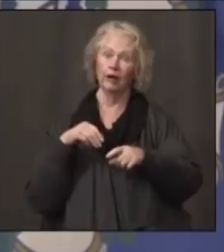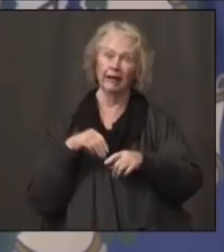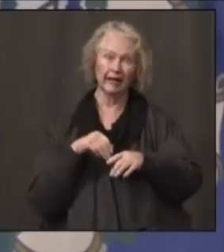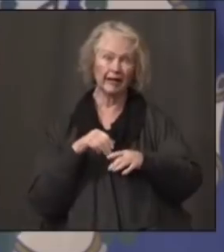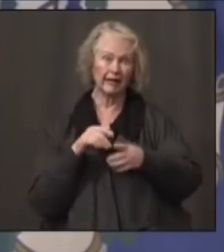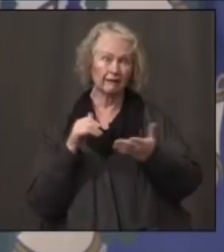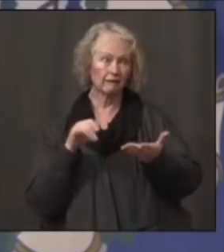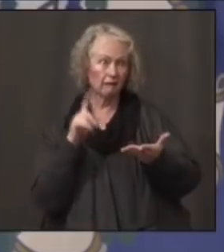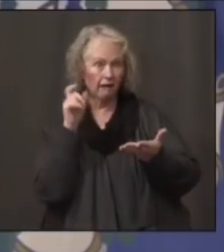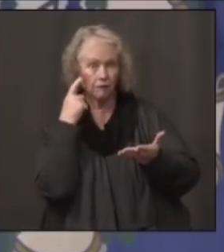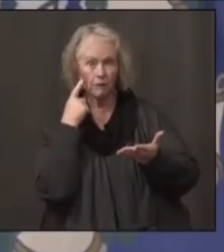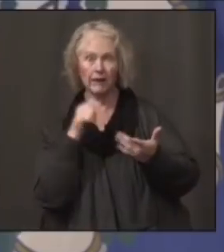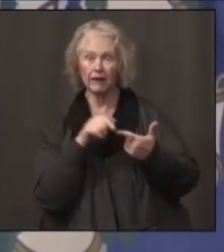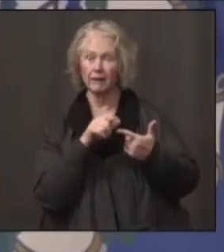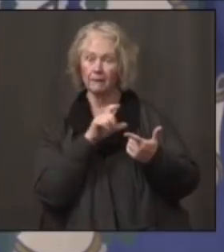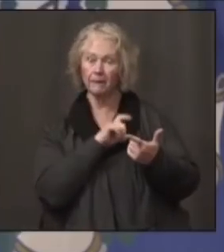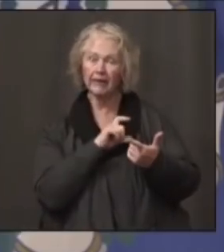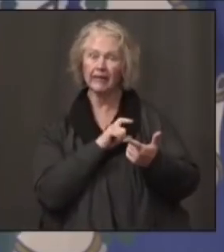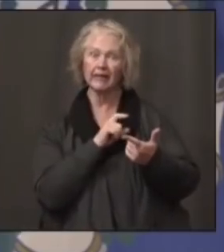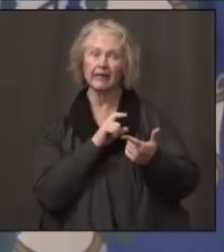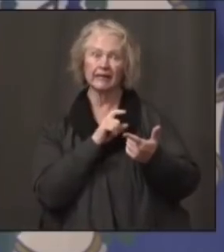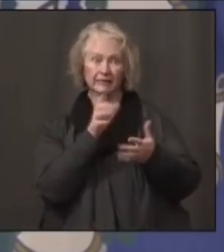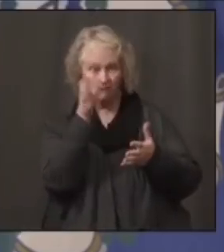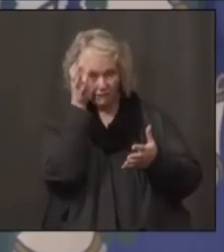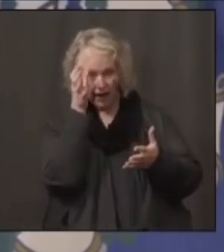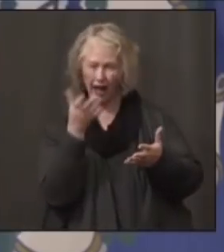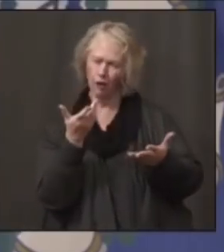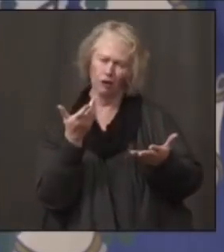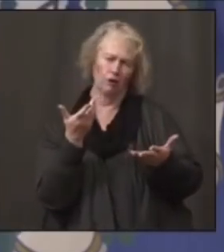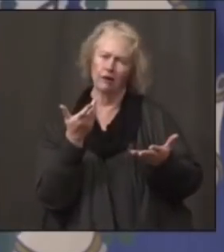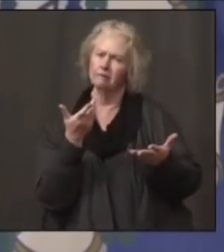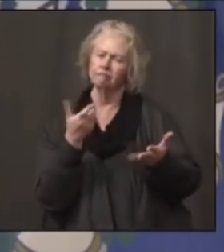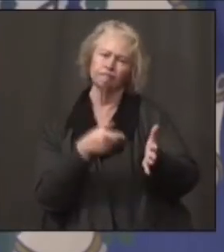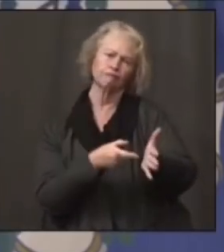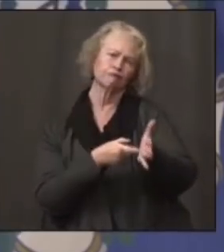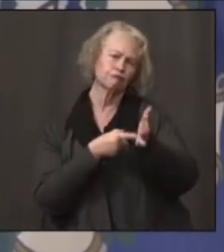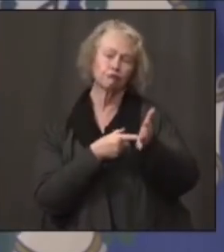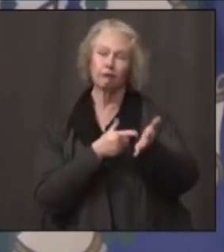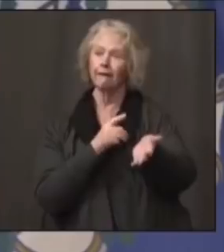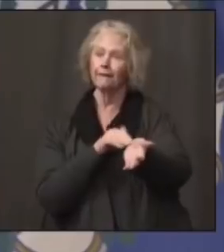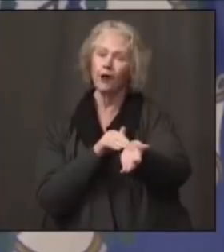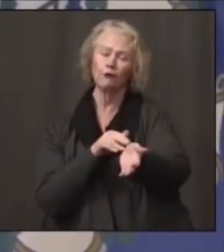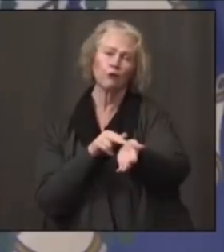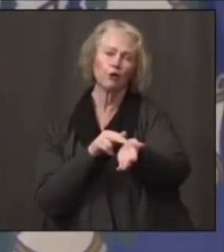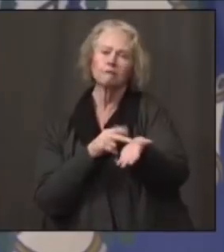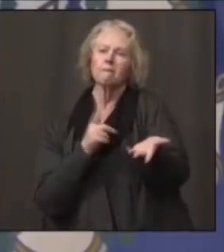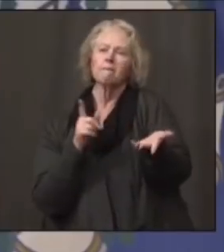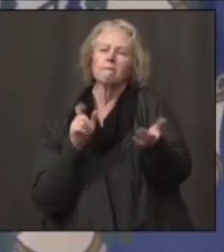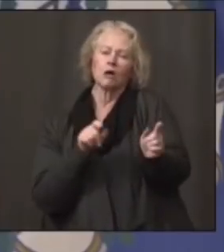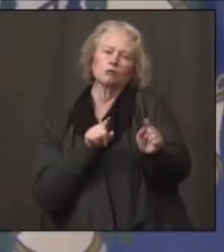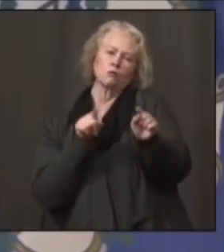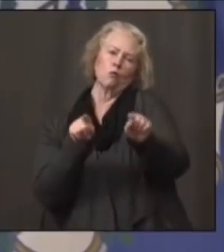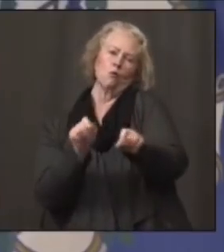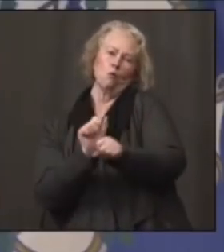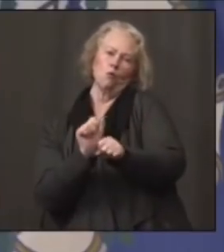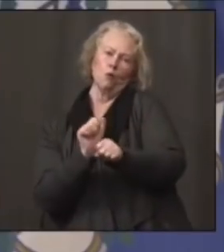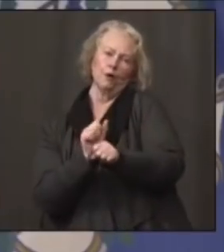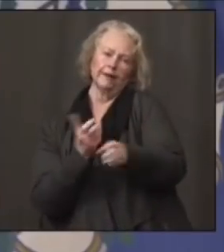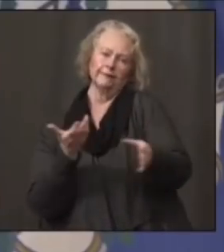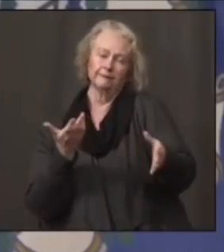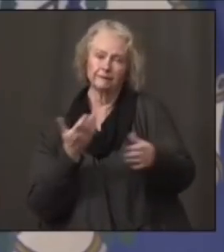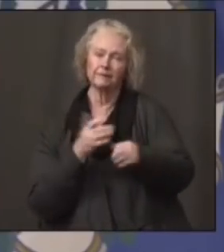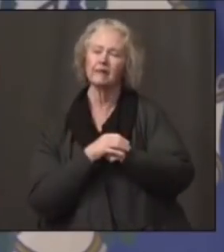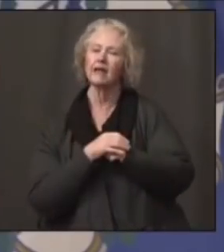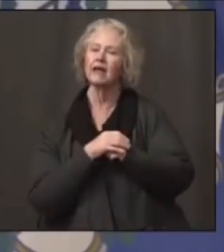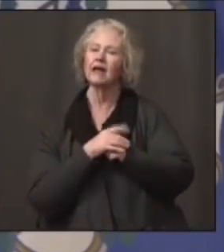are police and they're fire. In addition, as you know, doctors and nurses, a lot of people who have to be on the ground, Department